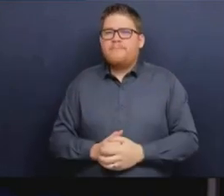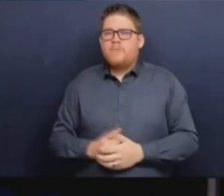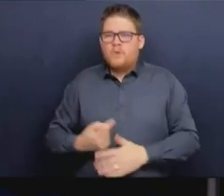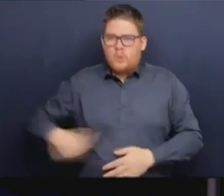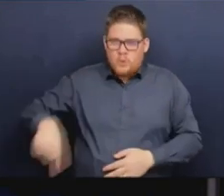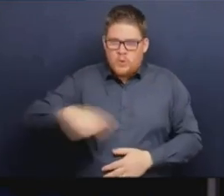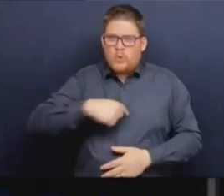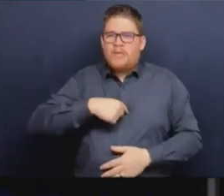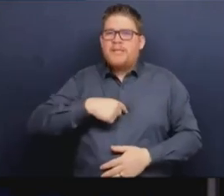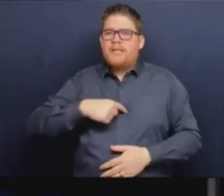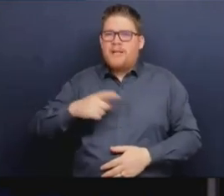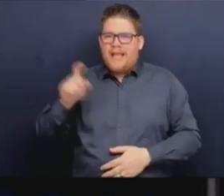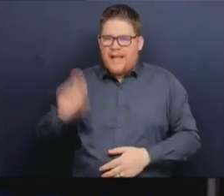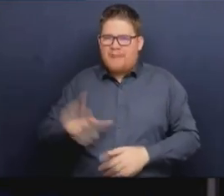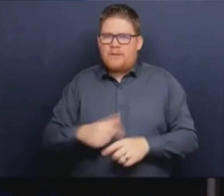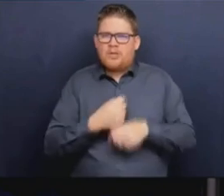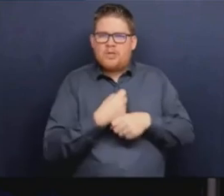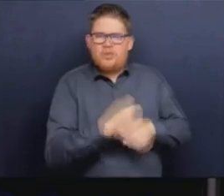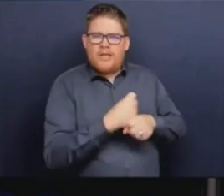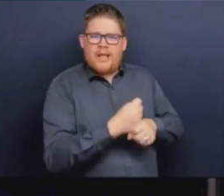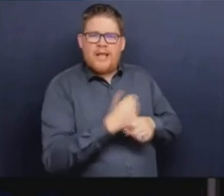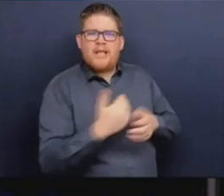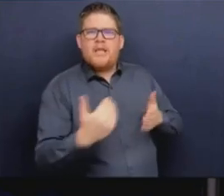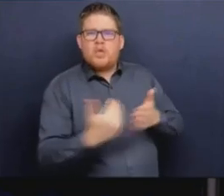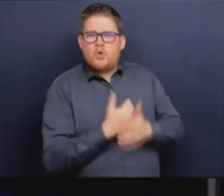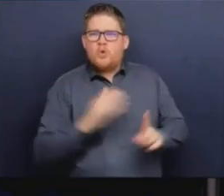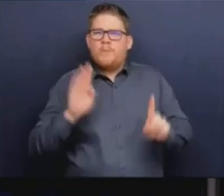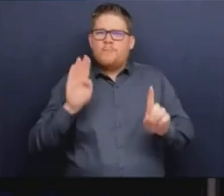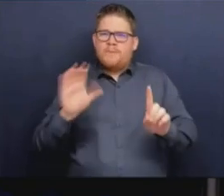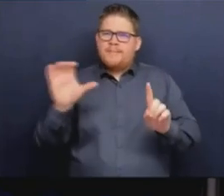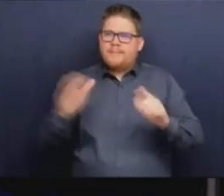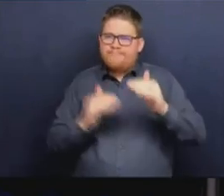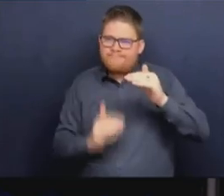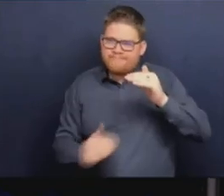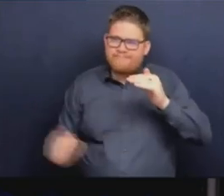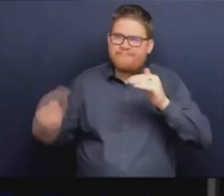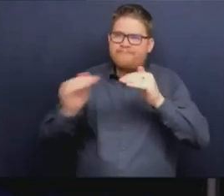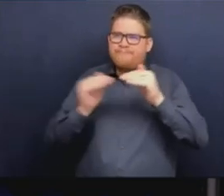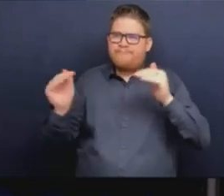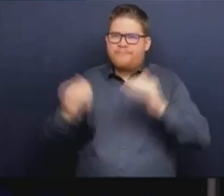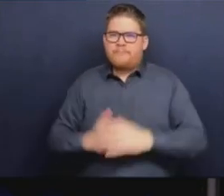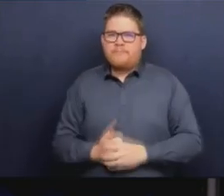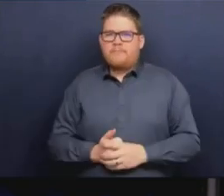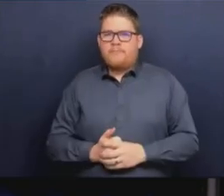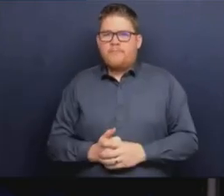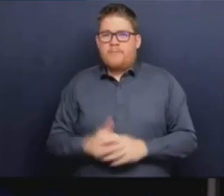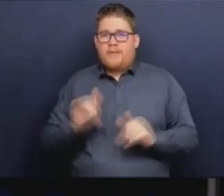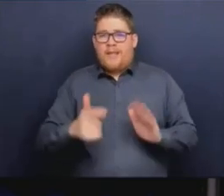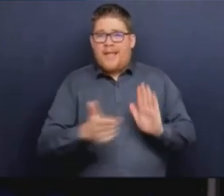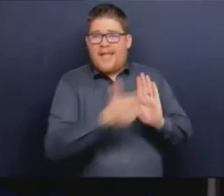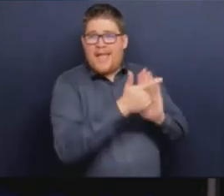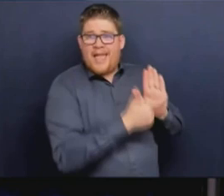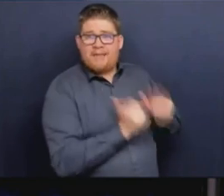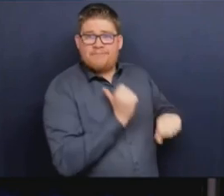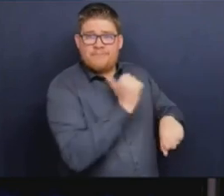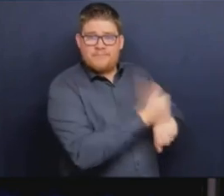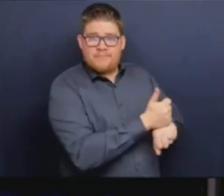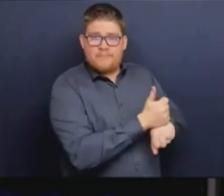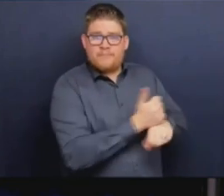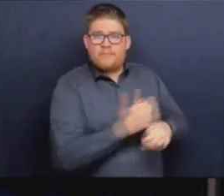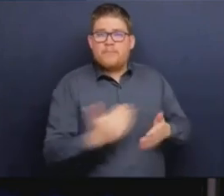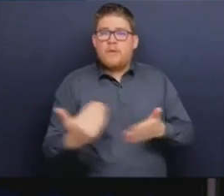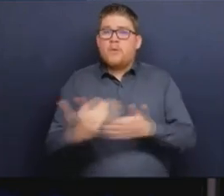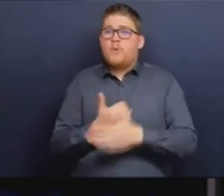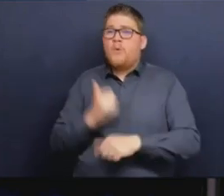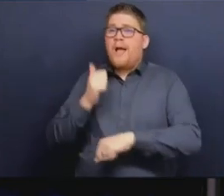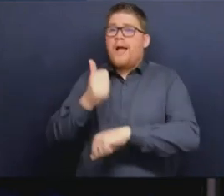Columbia, and through this act and also the upcoming act, making an anti-racist British Columbia. But the process, I think,